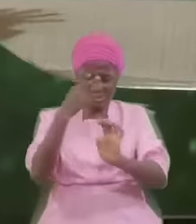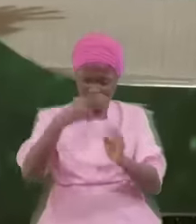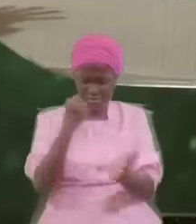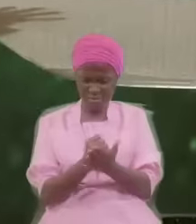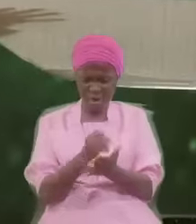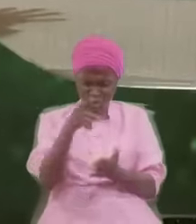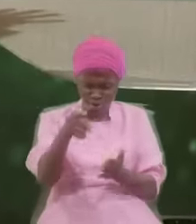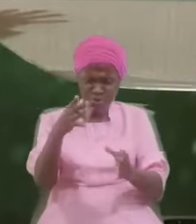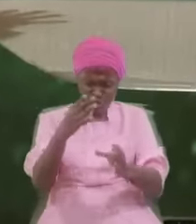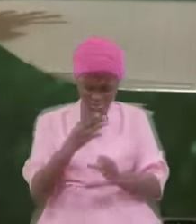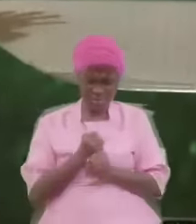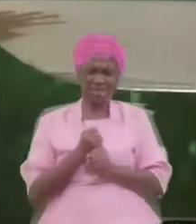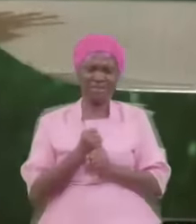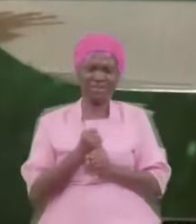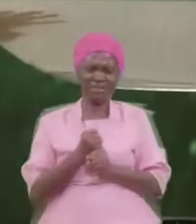Receive,